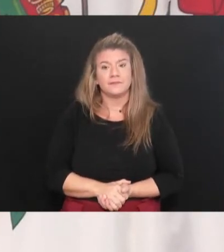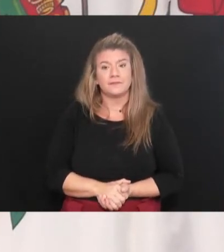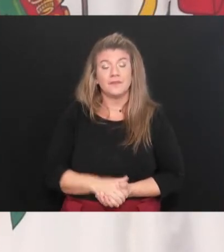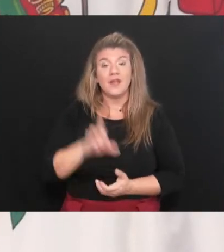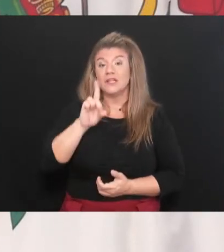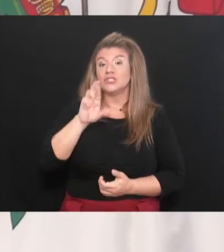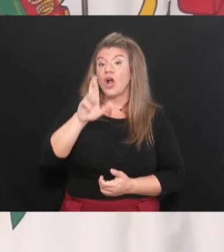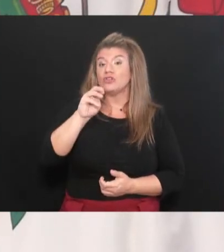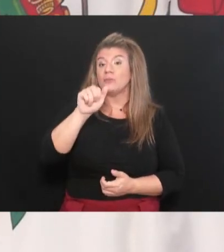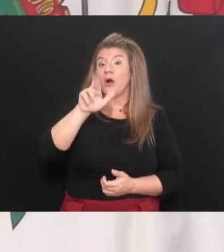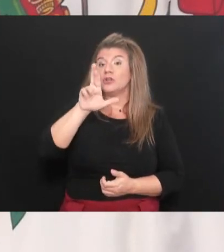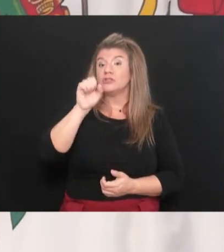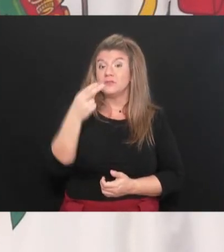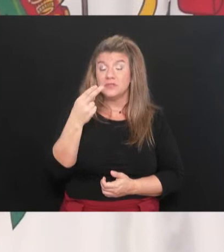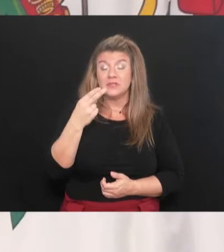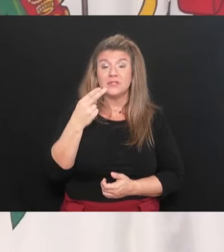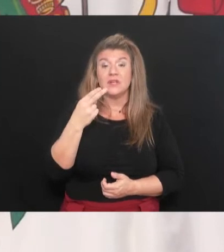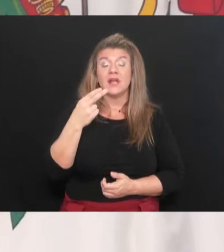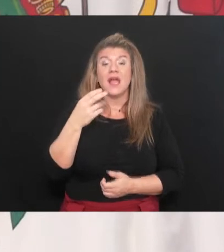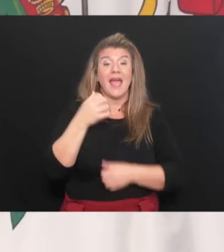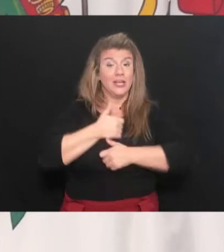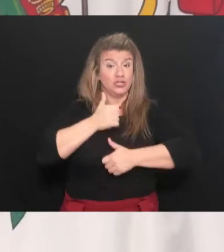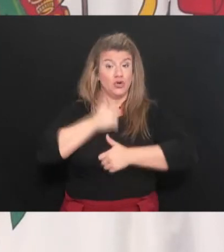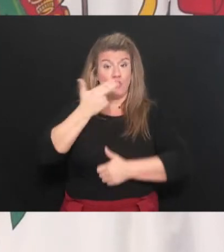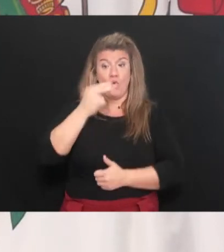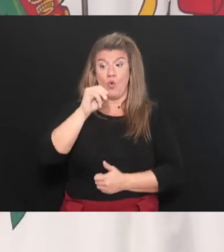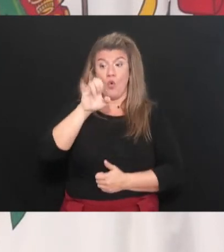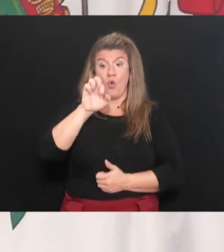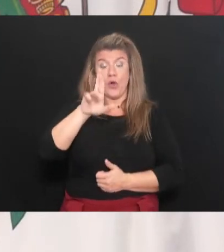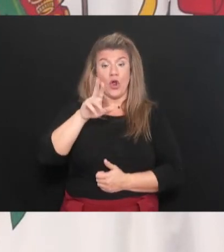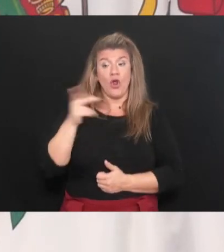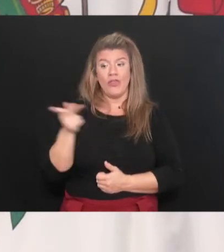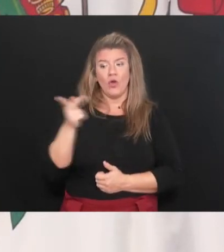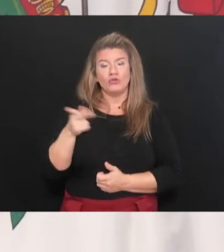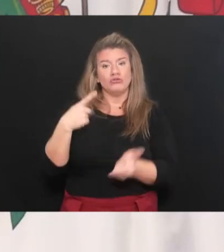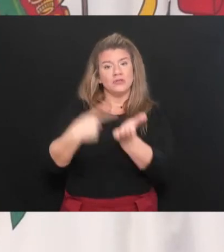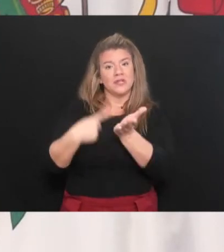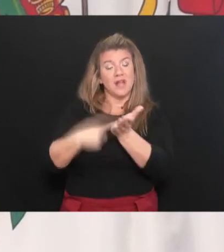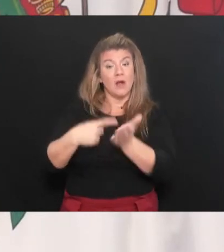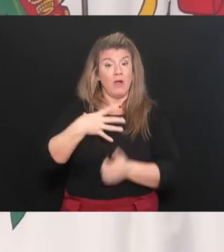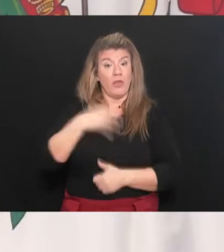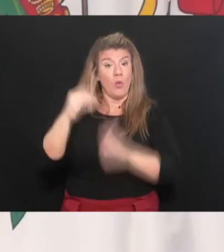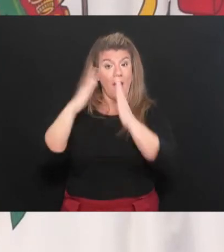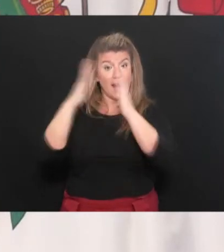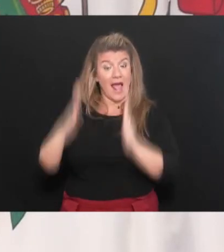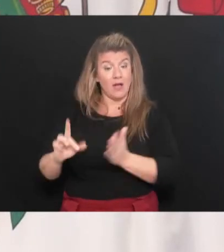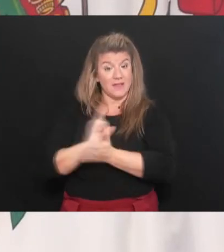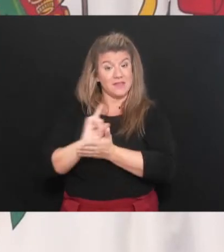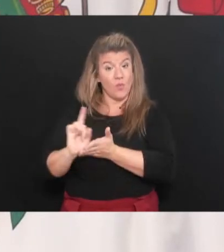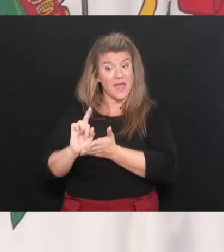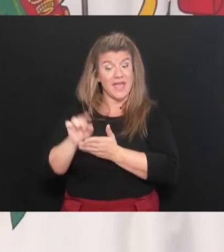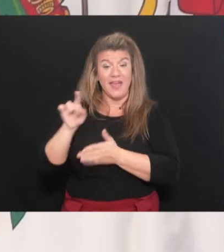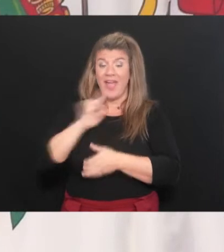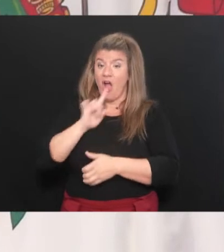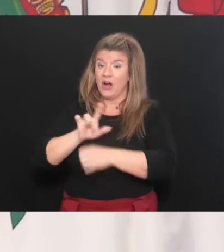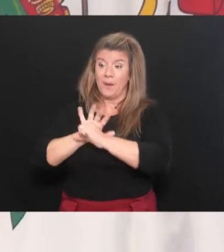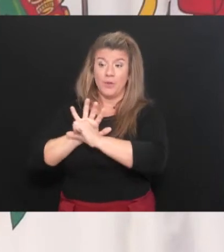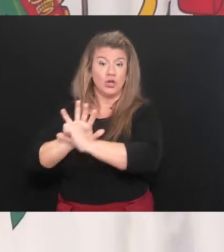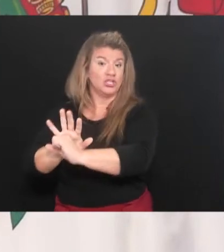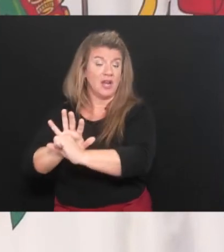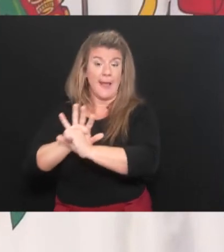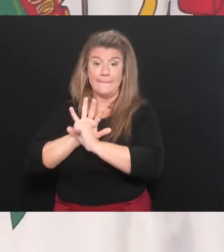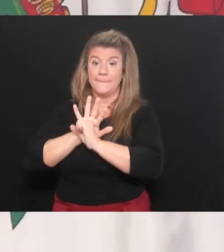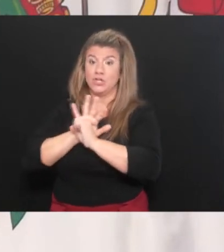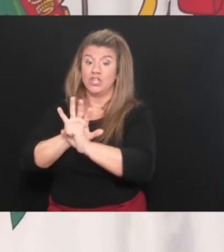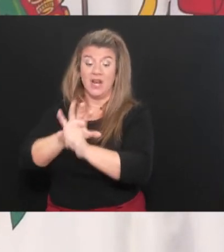Dr. Marsh and General Hoyer talked with the White House this week, and they're pushing every direction and